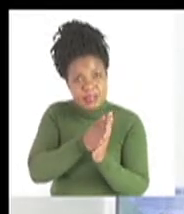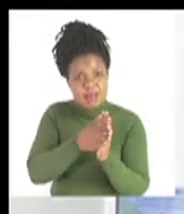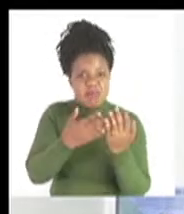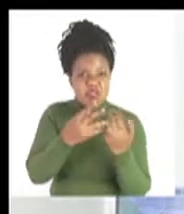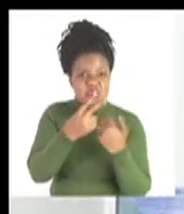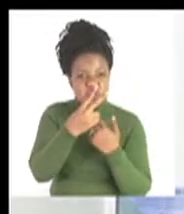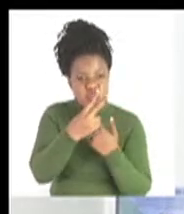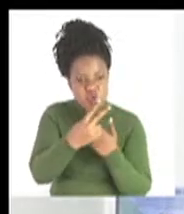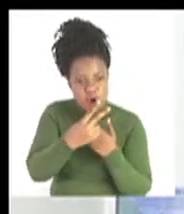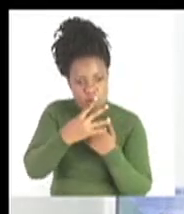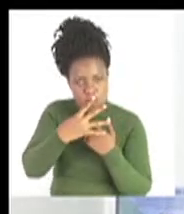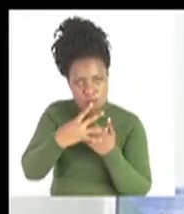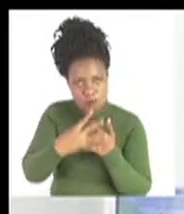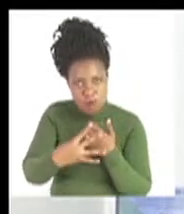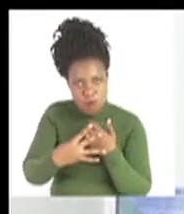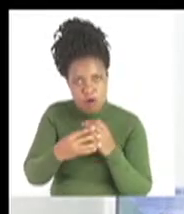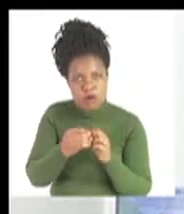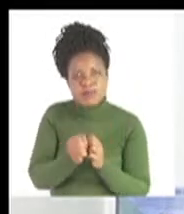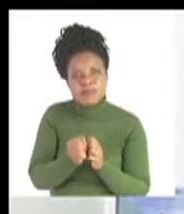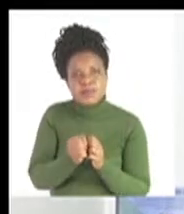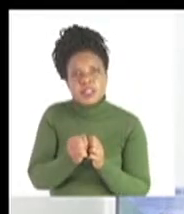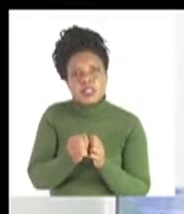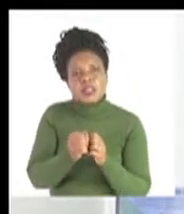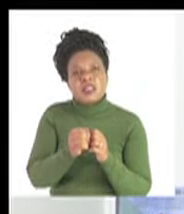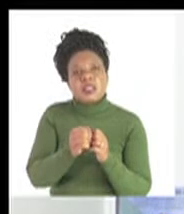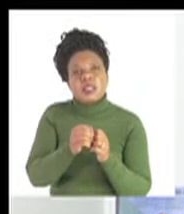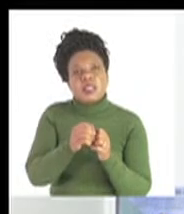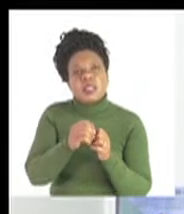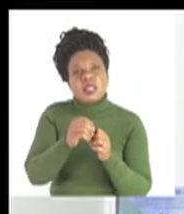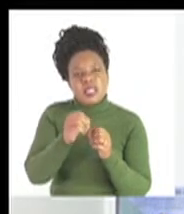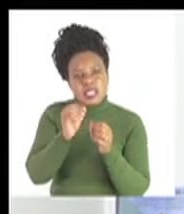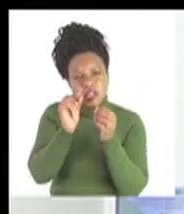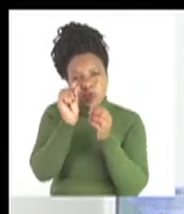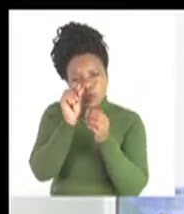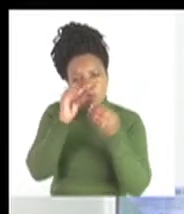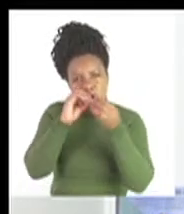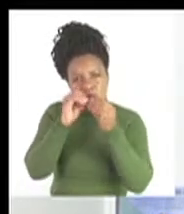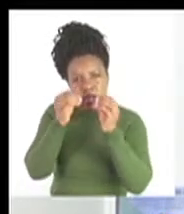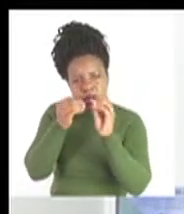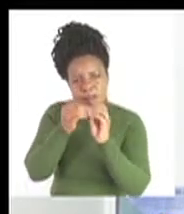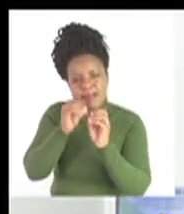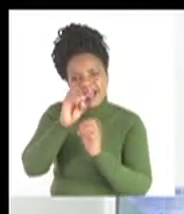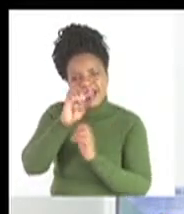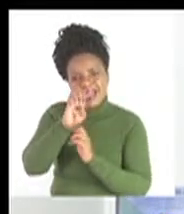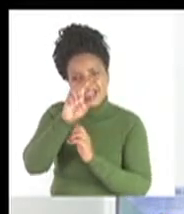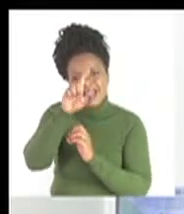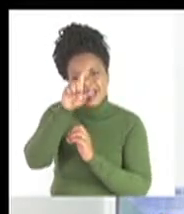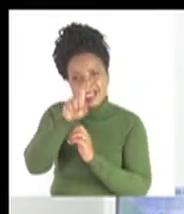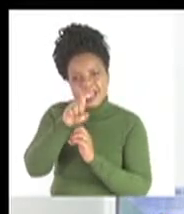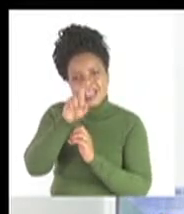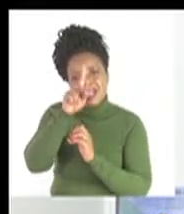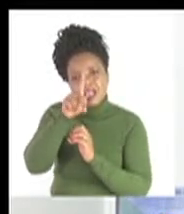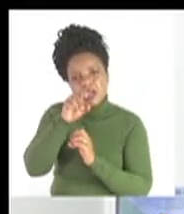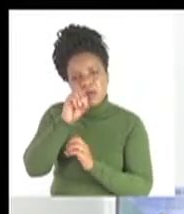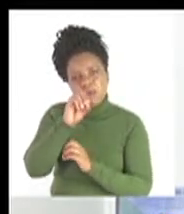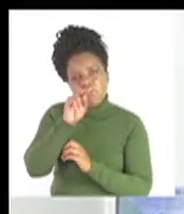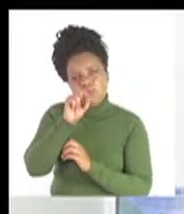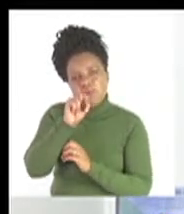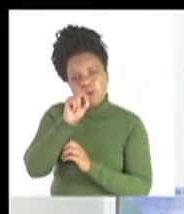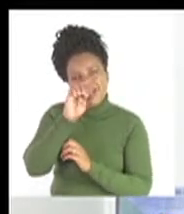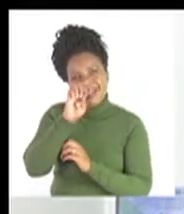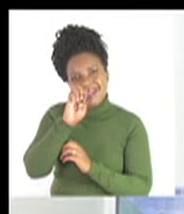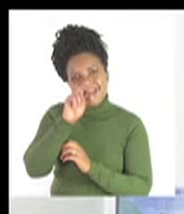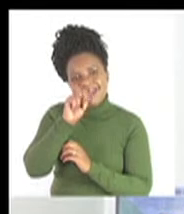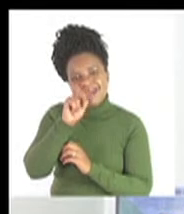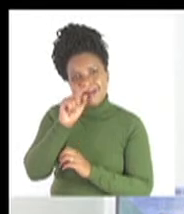And the answer you get, it is called the square number, or we can also say the product.